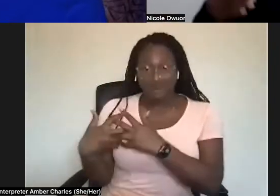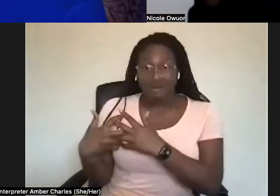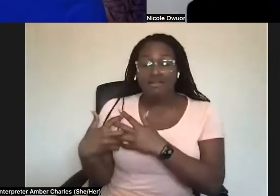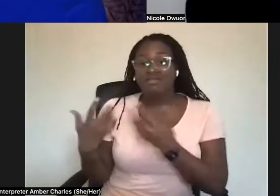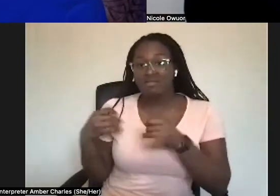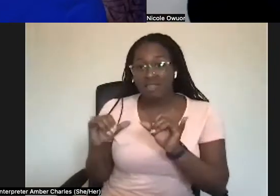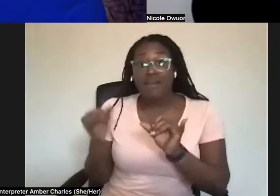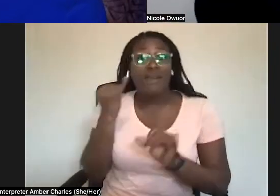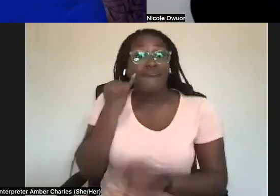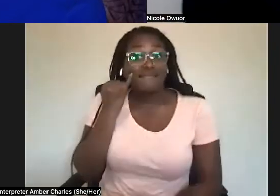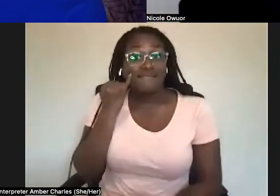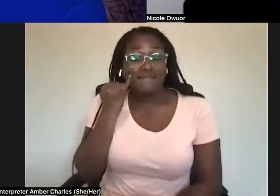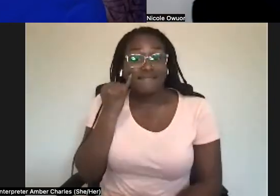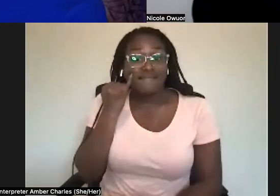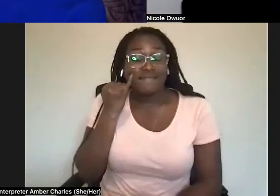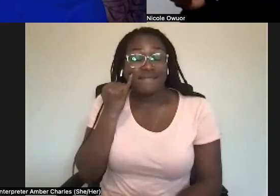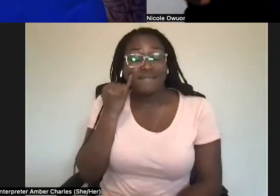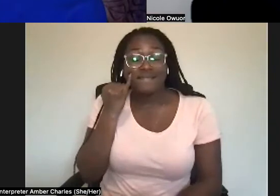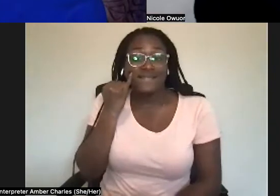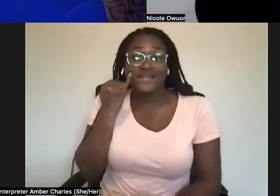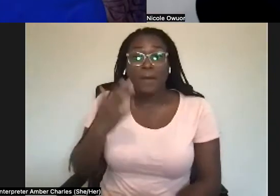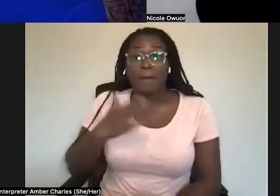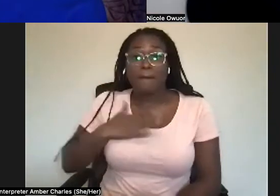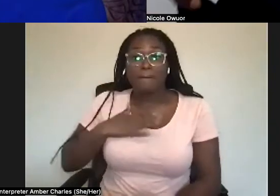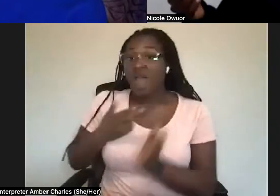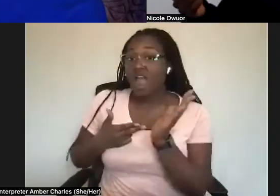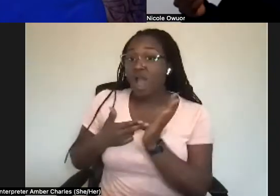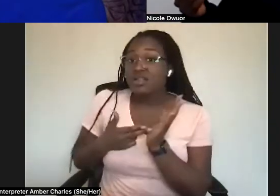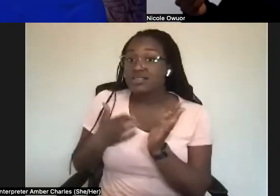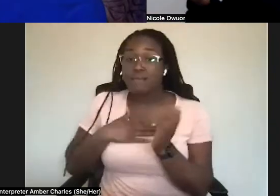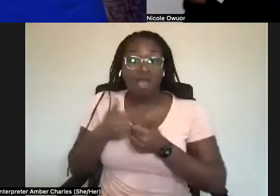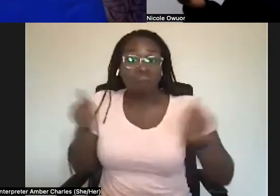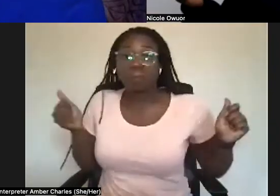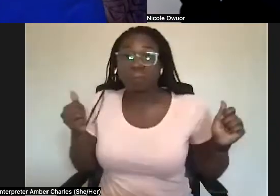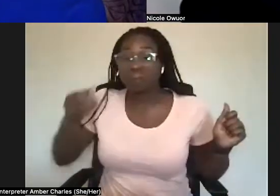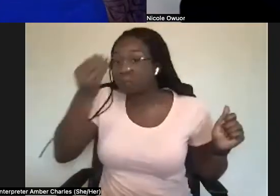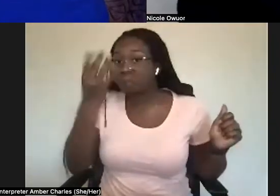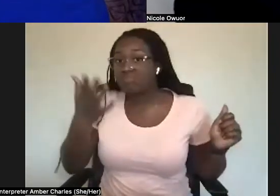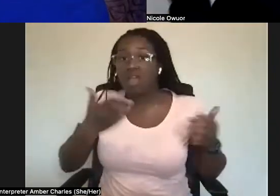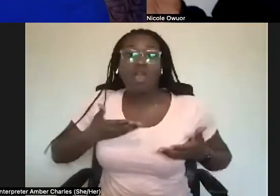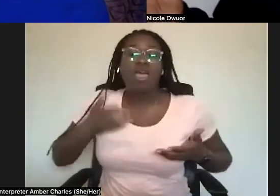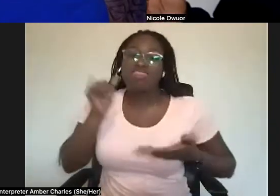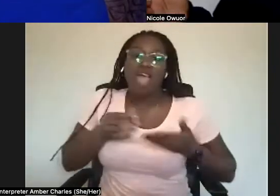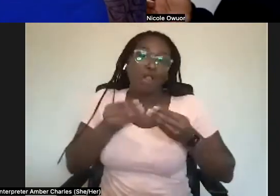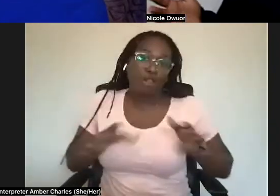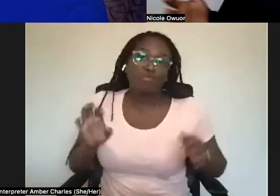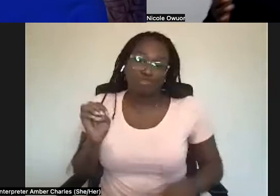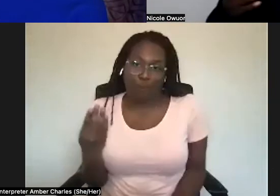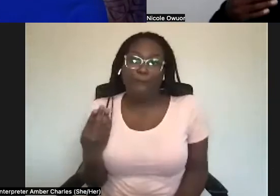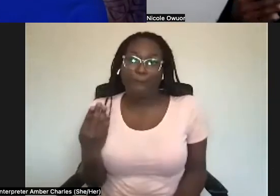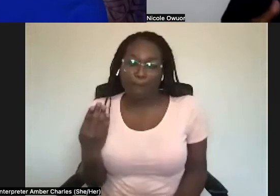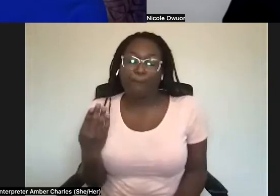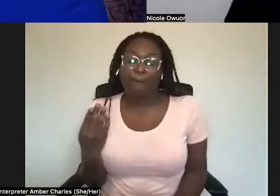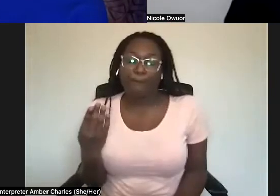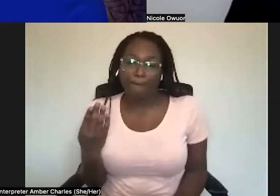if my honesty, my transparency leads me to lose this job. And